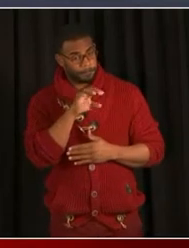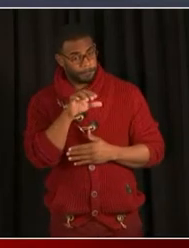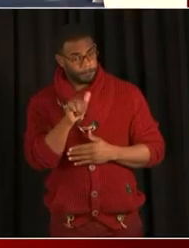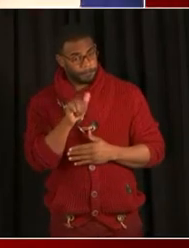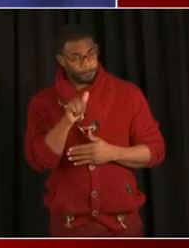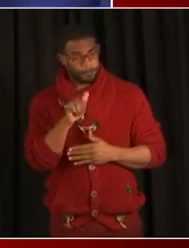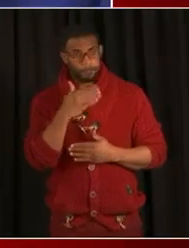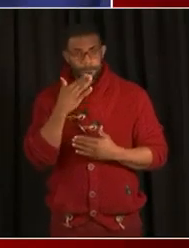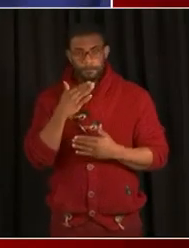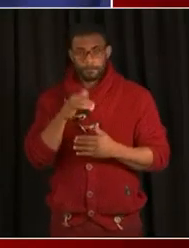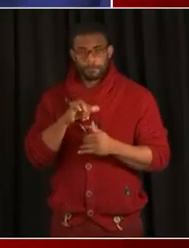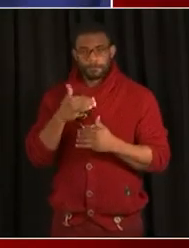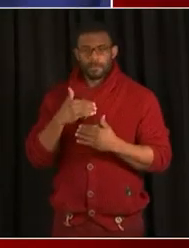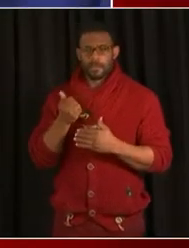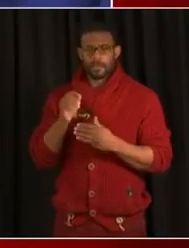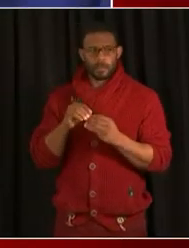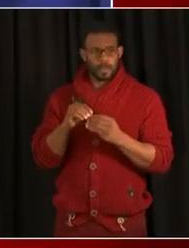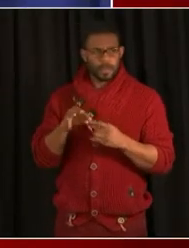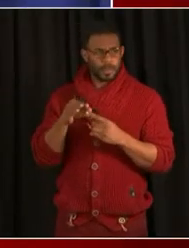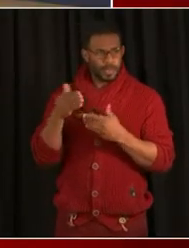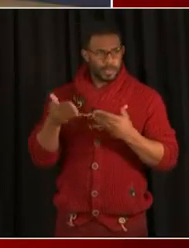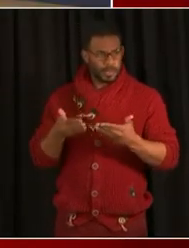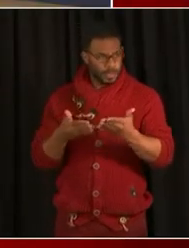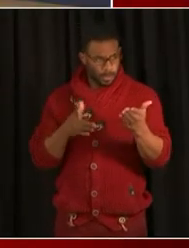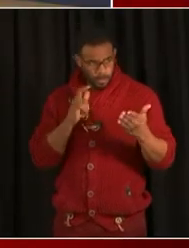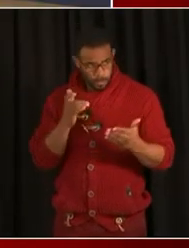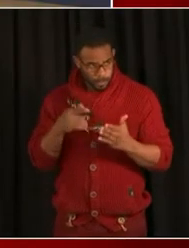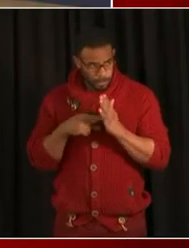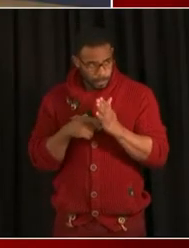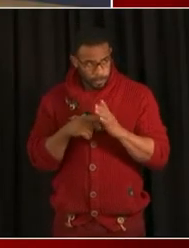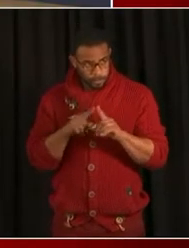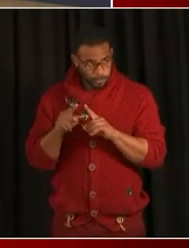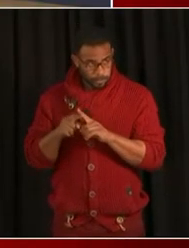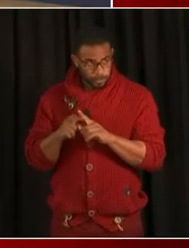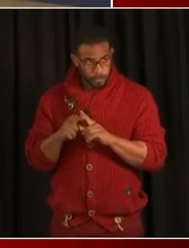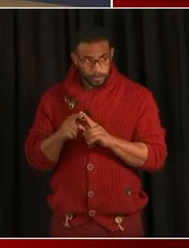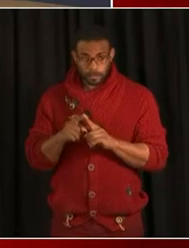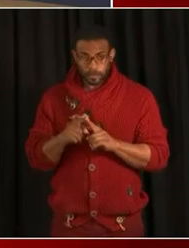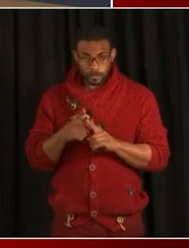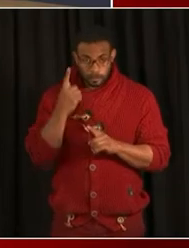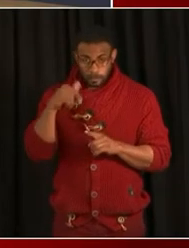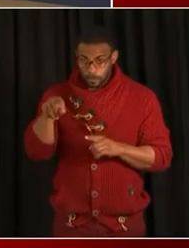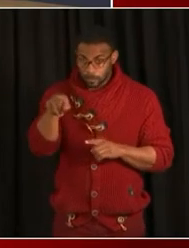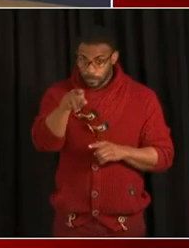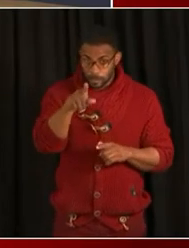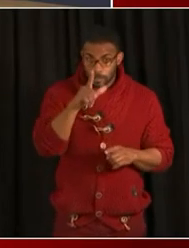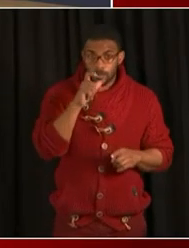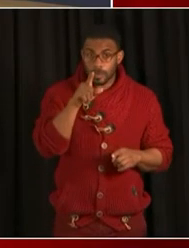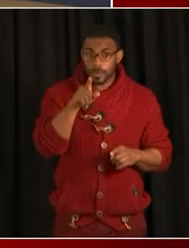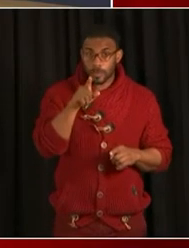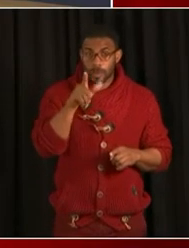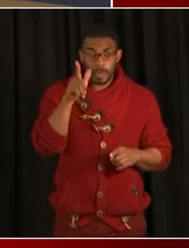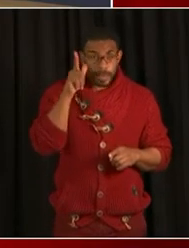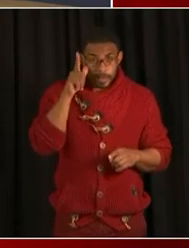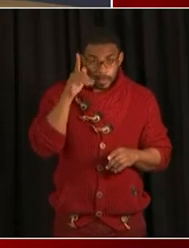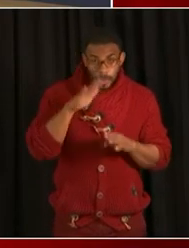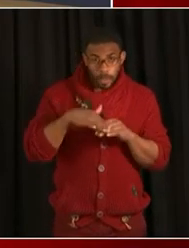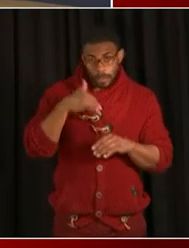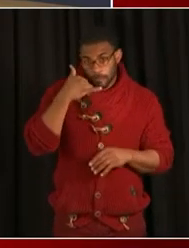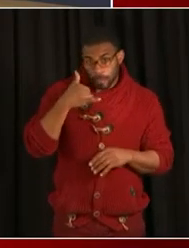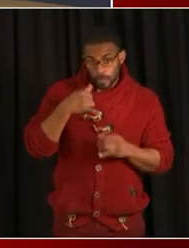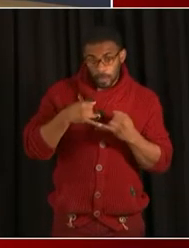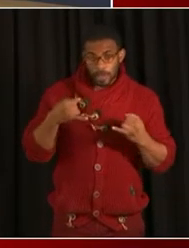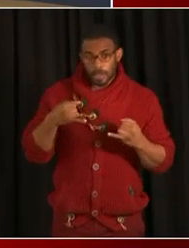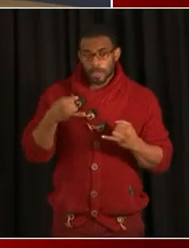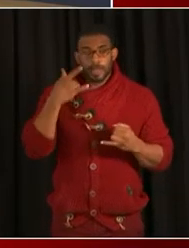and thanks to our special guests. We have a couple more special guests who are going to present as well. And for those of you who are listening in on the